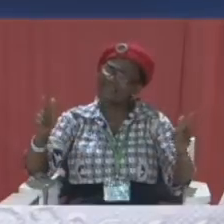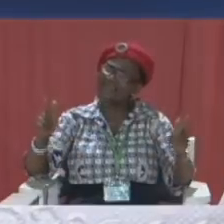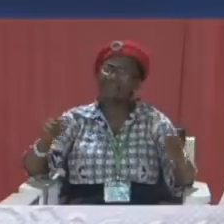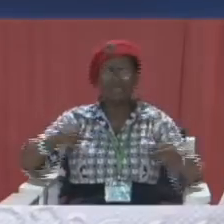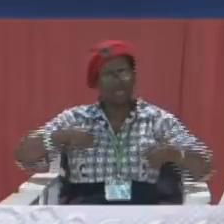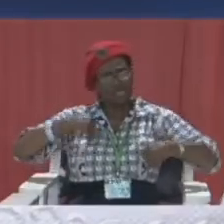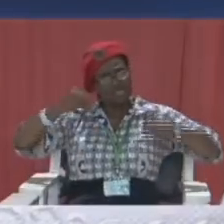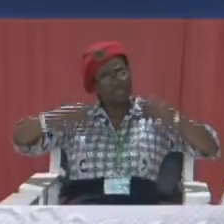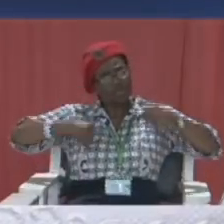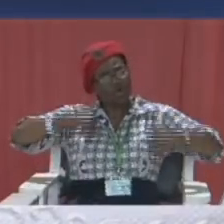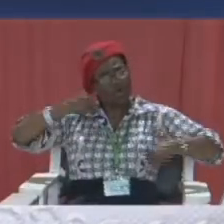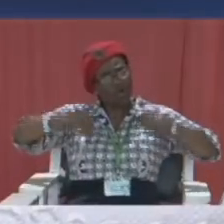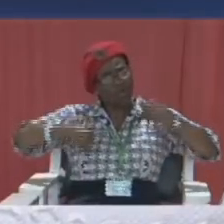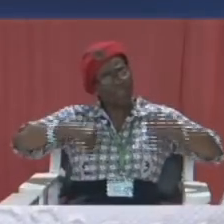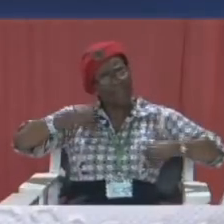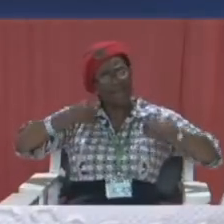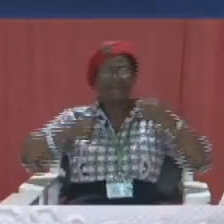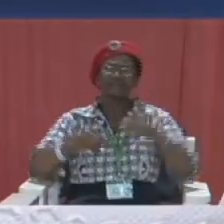joy.